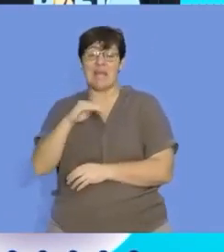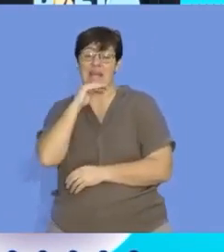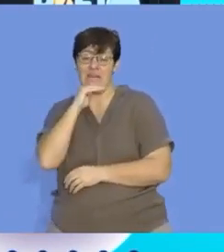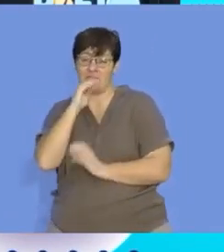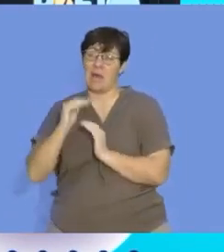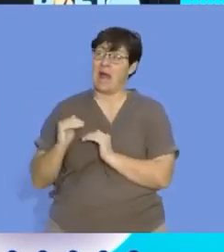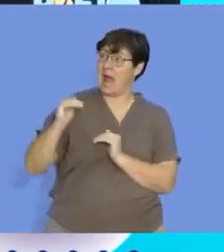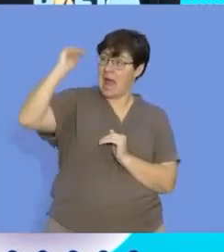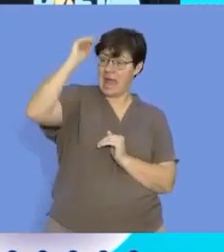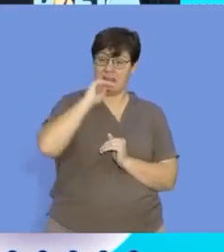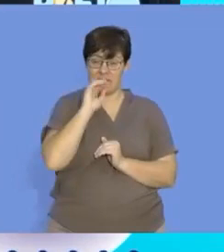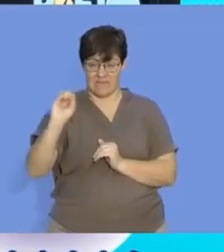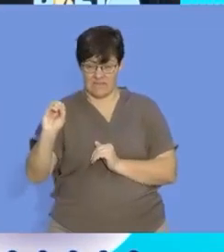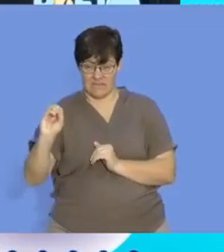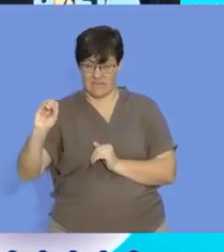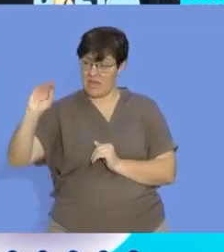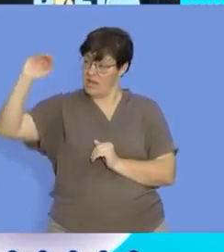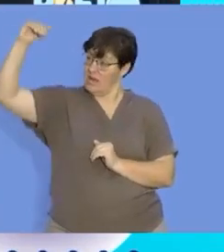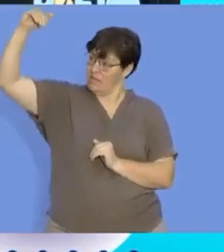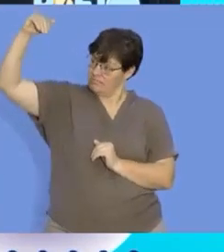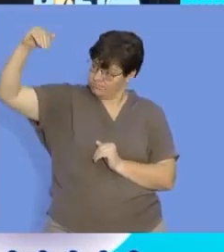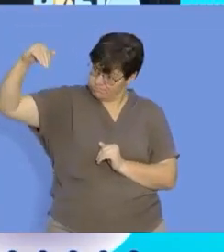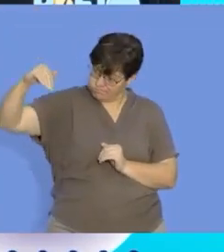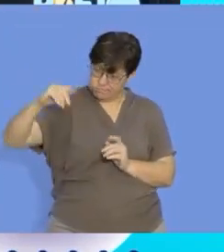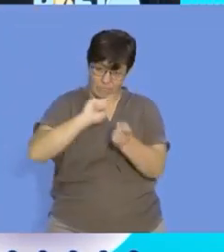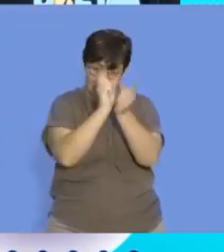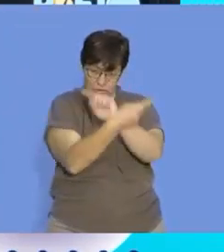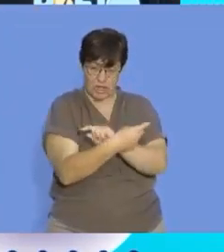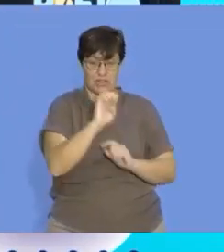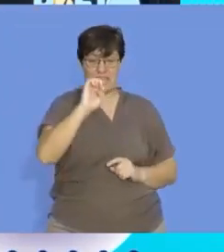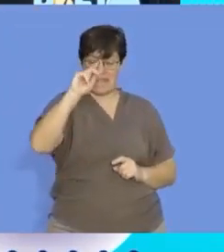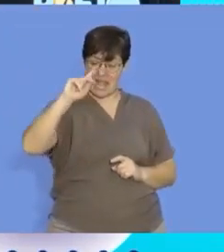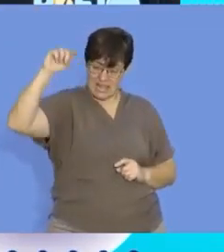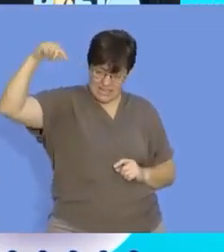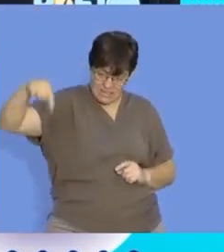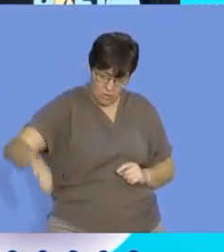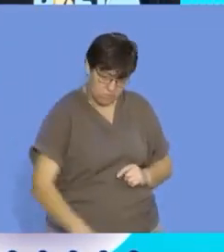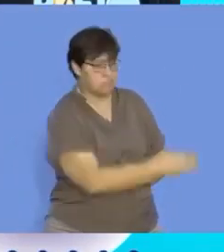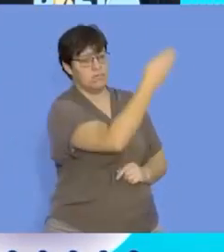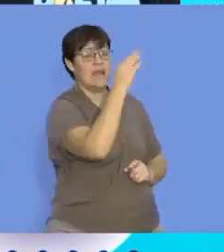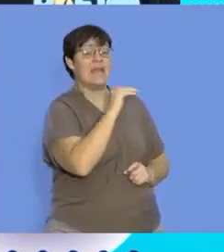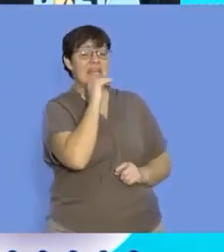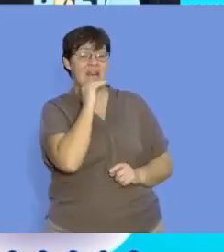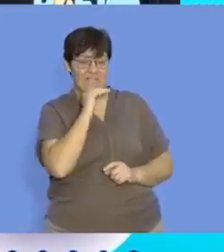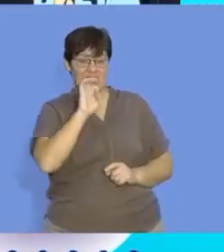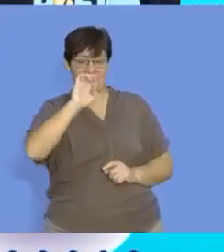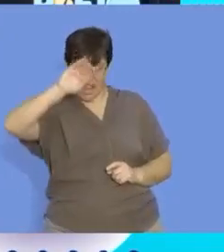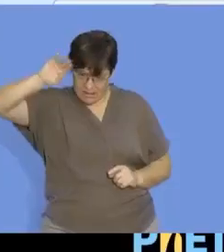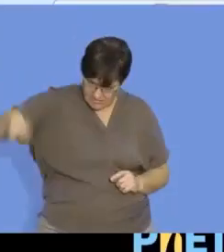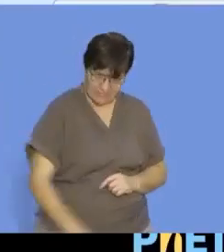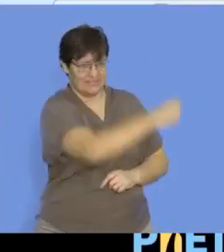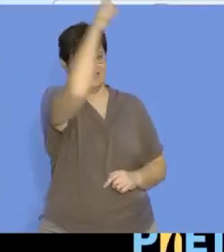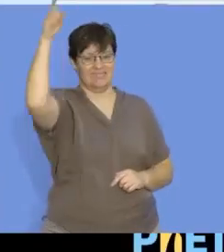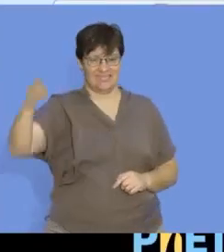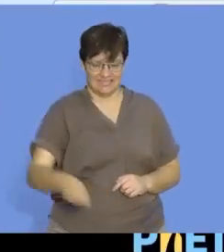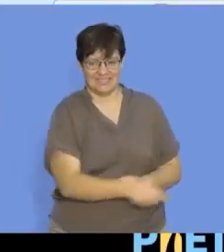enough, when that converts to kinetic energy as it comes down, there'll be enough kinetic energy to get it around the loop.